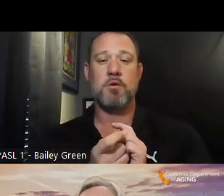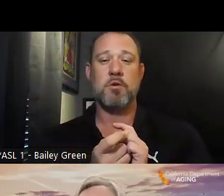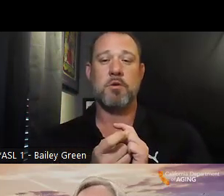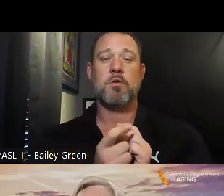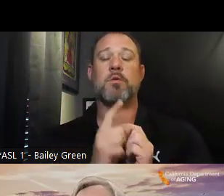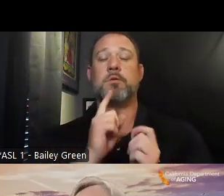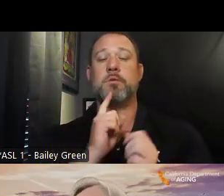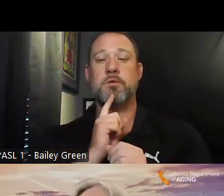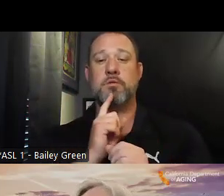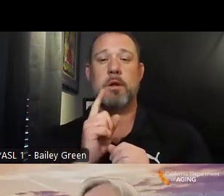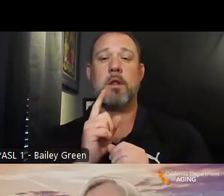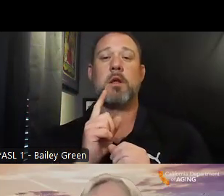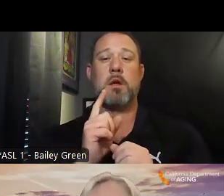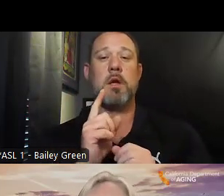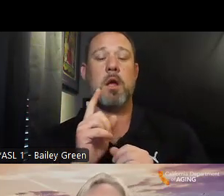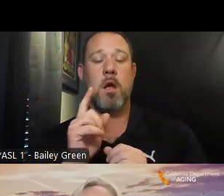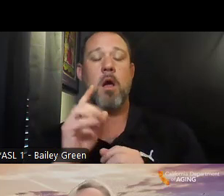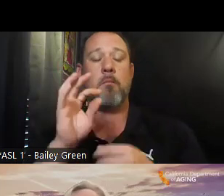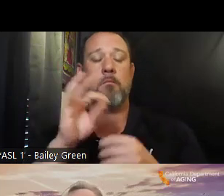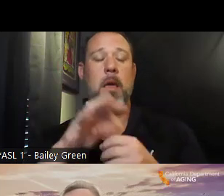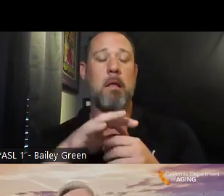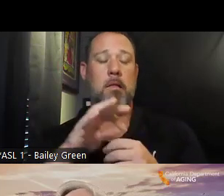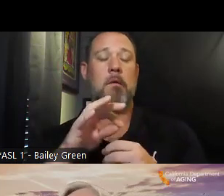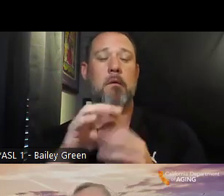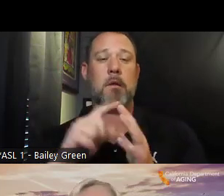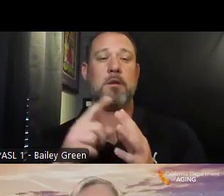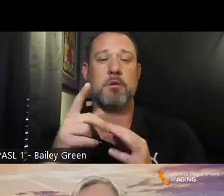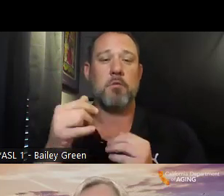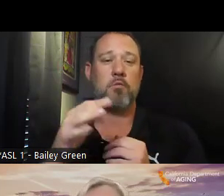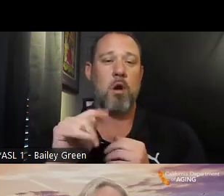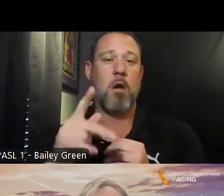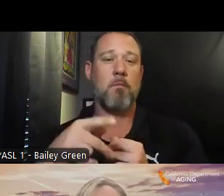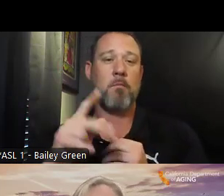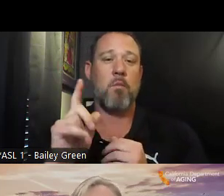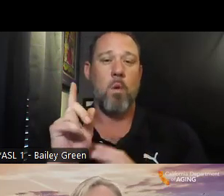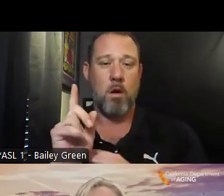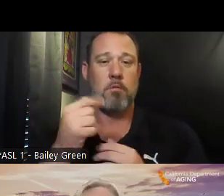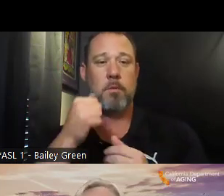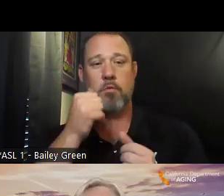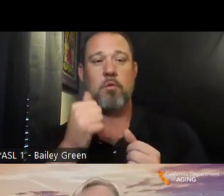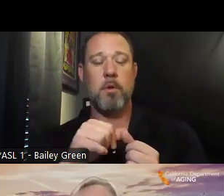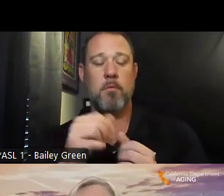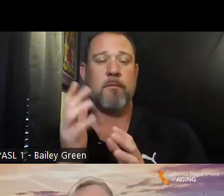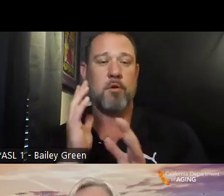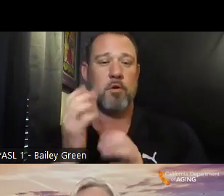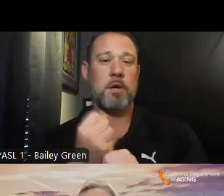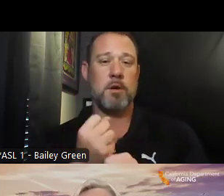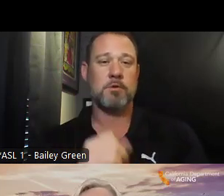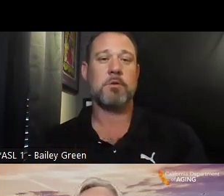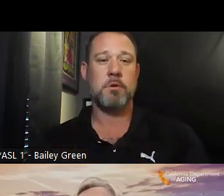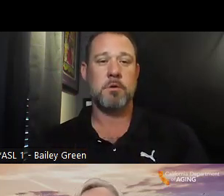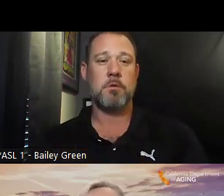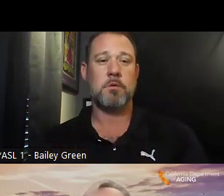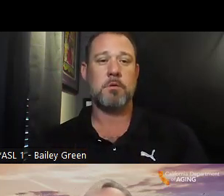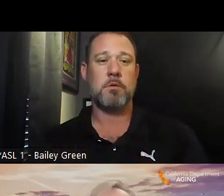really a ballot initiative known as Proposition 1. You may remember that from a few years back, which